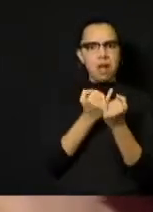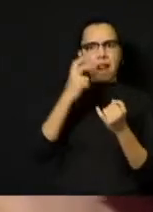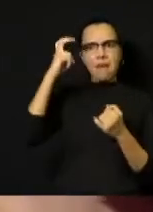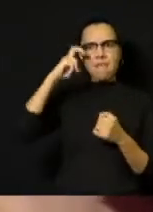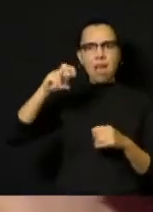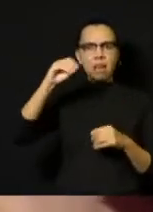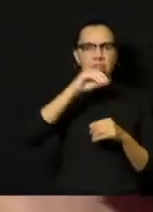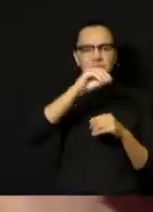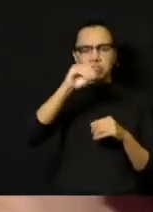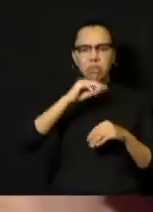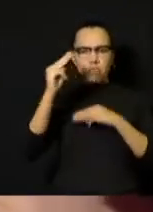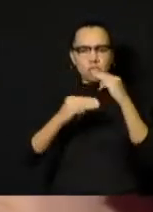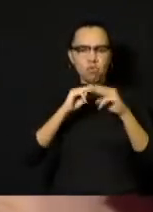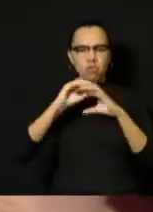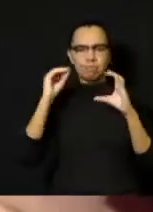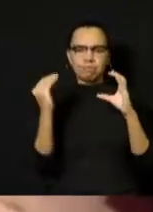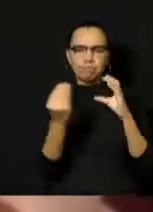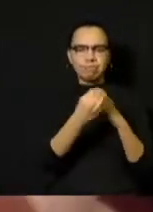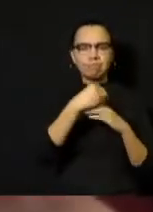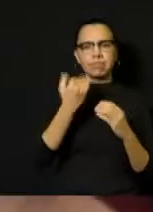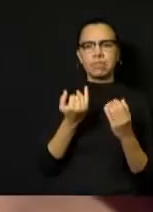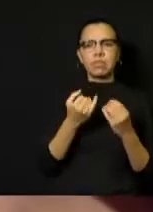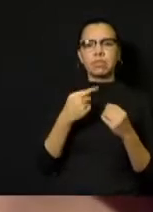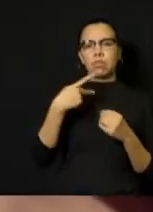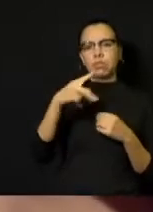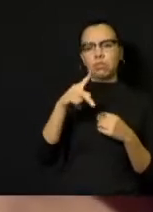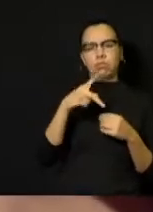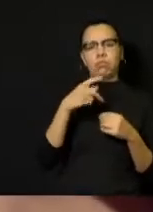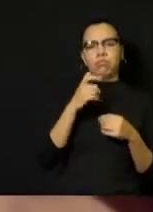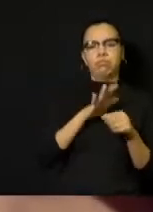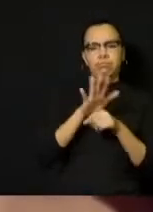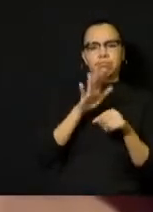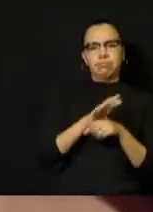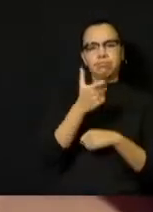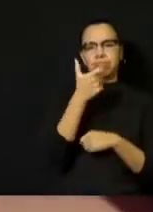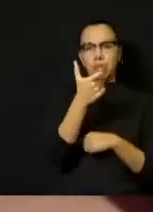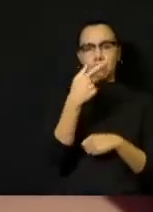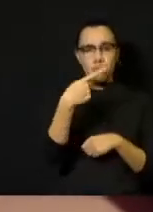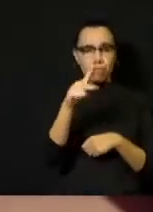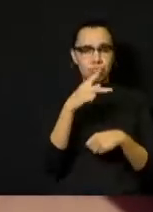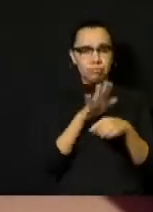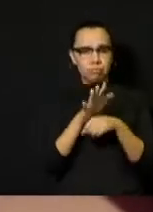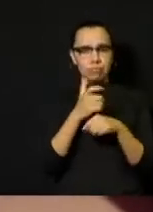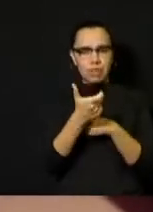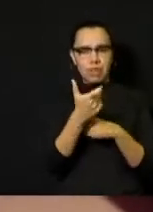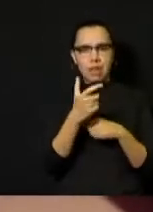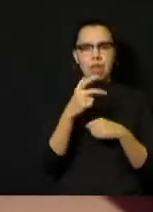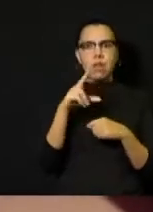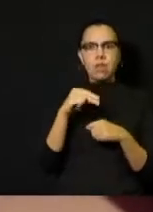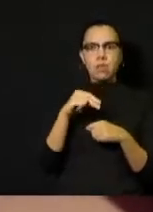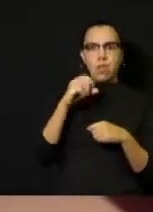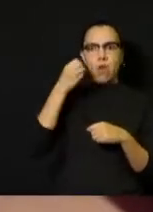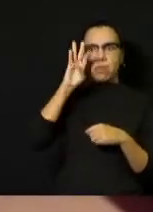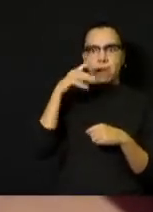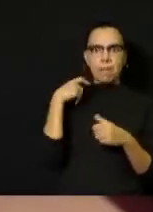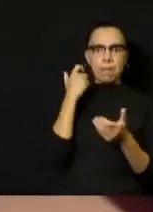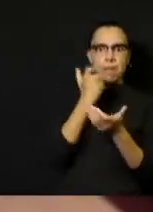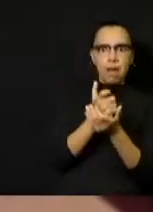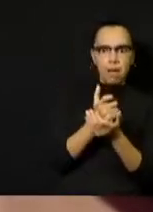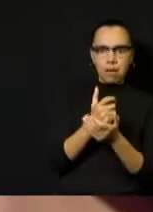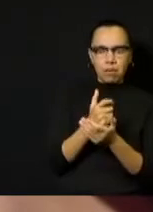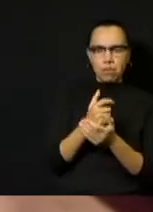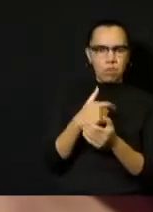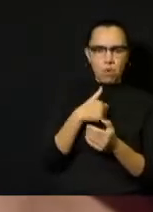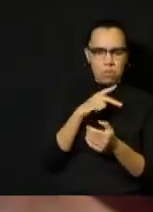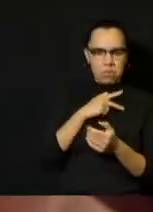I see you traveling all over the world with your own money. I remember that, with your, not paid by the